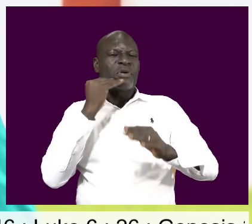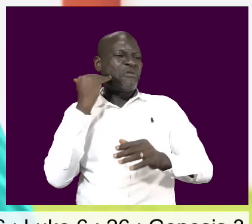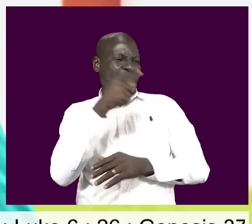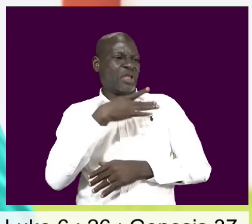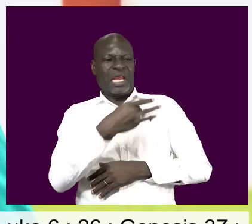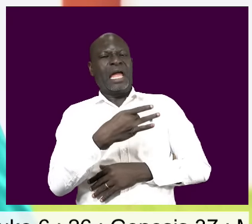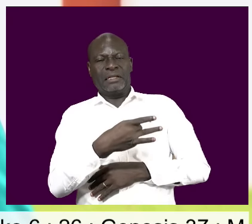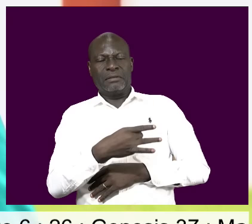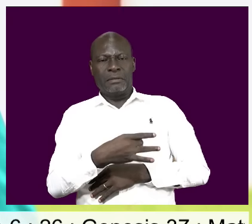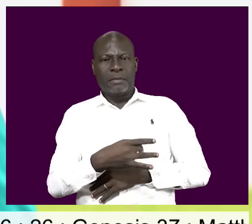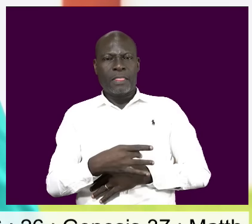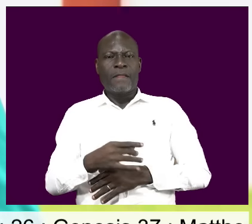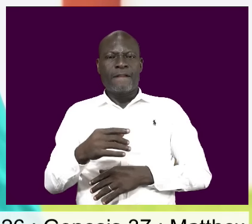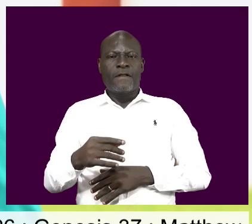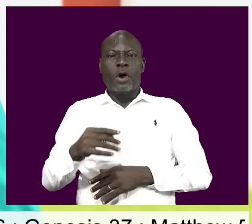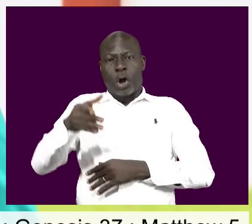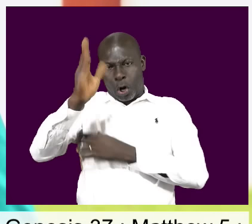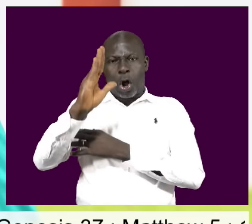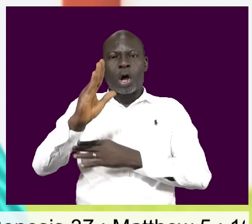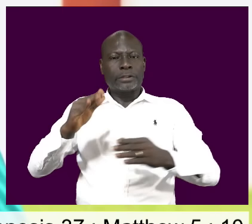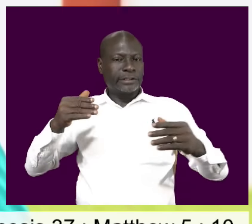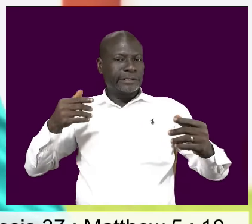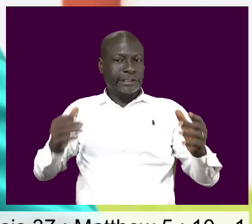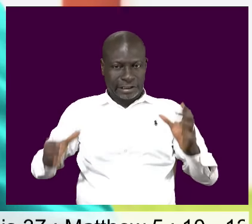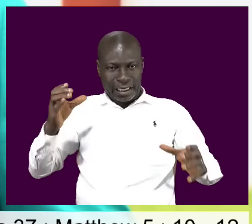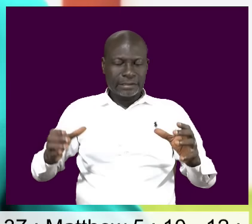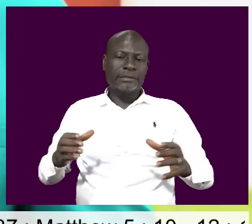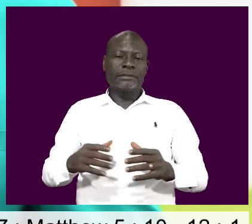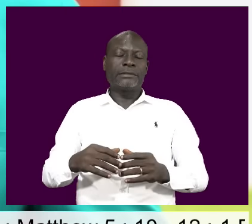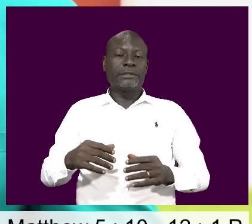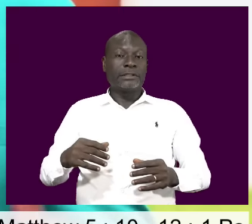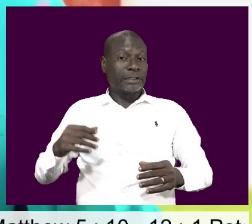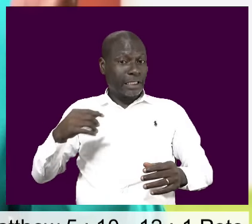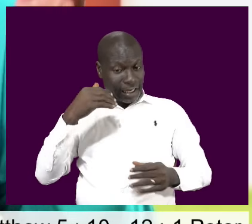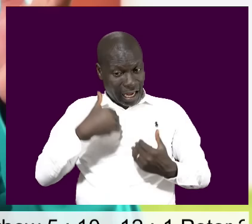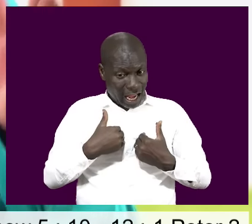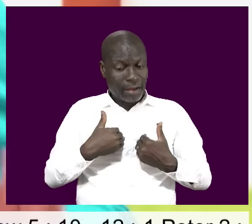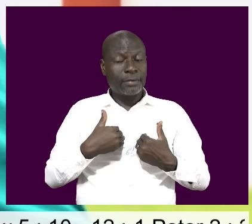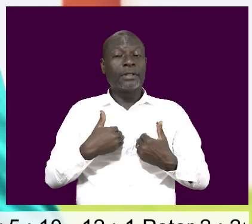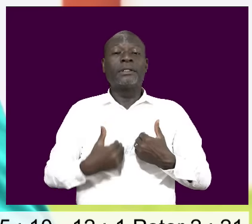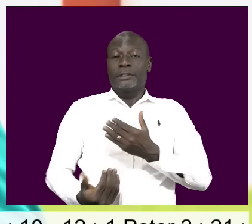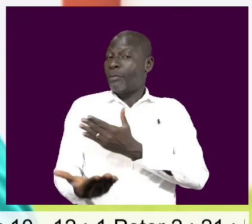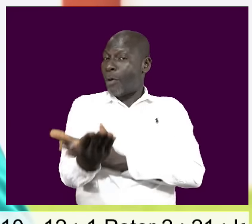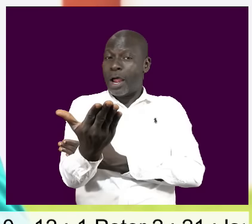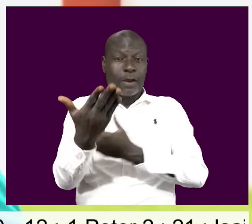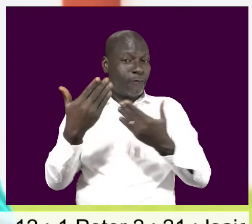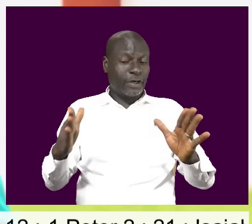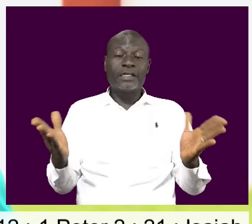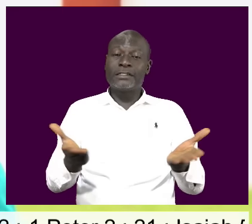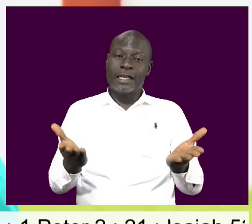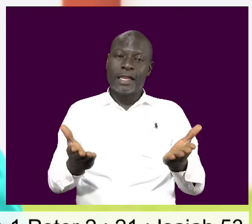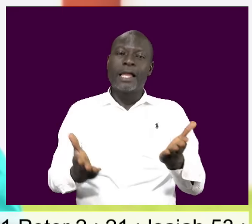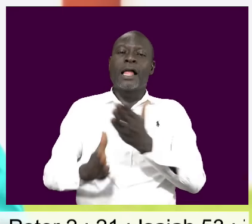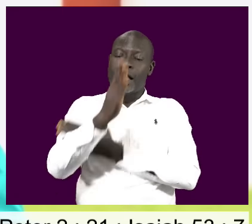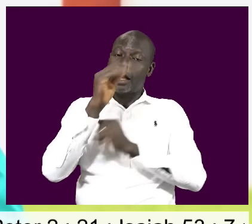adihia. Vengeance belongs to the Lord. Ye urano and obetieka. An opay aha and amedu esi. O yankupon